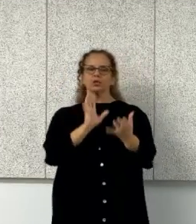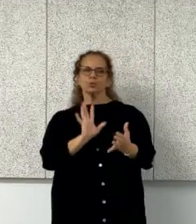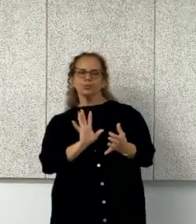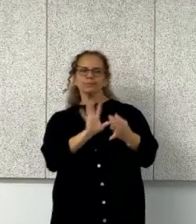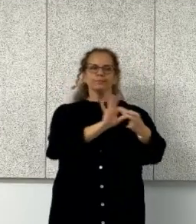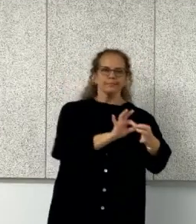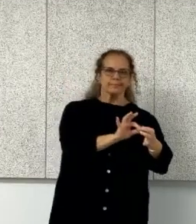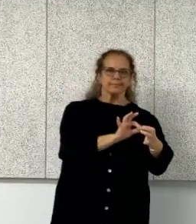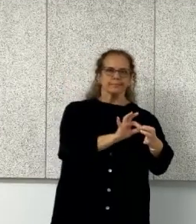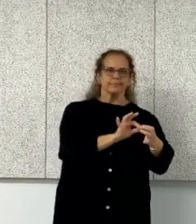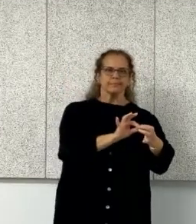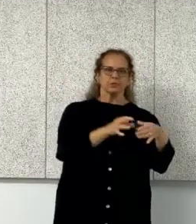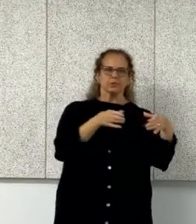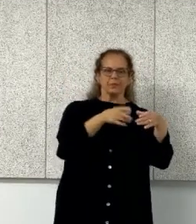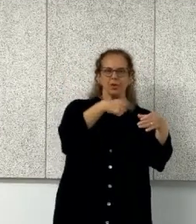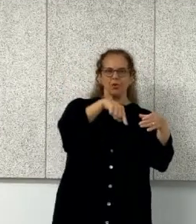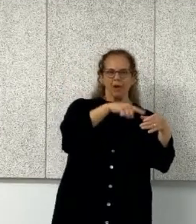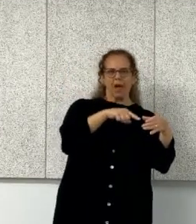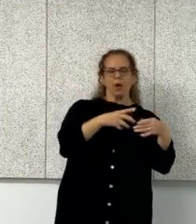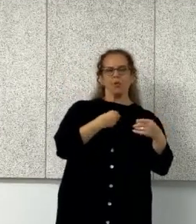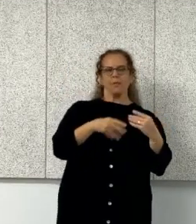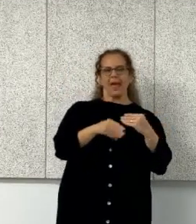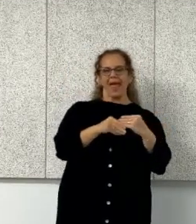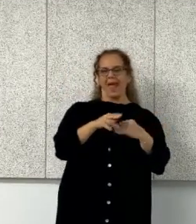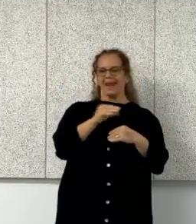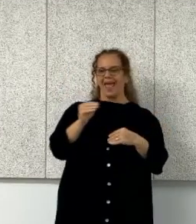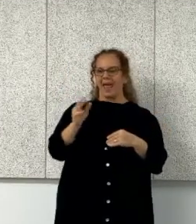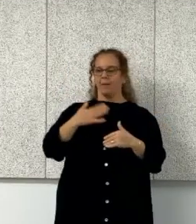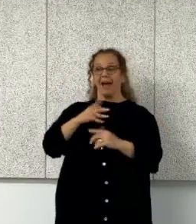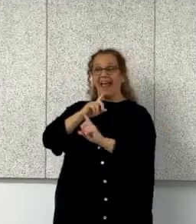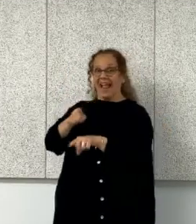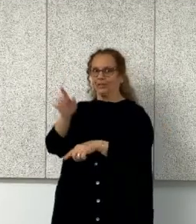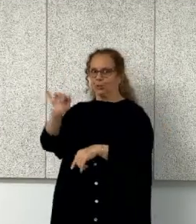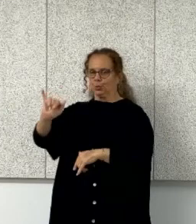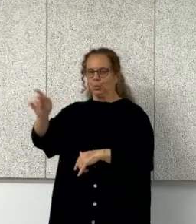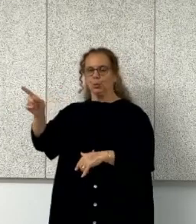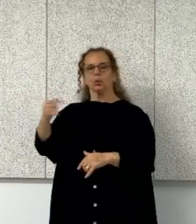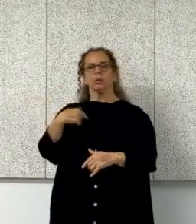so just adding that to that. And to my lightning round answer,